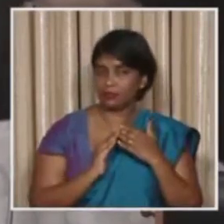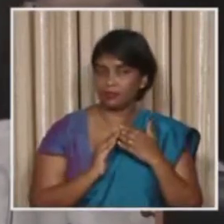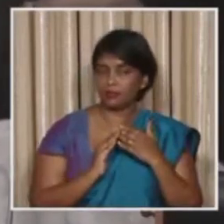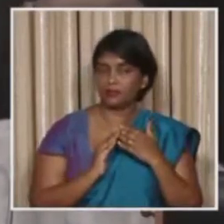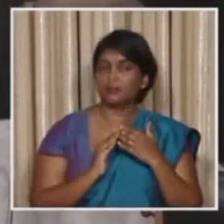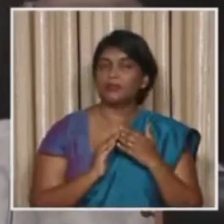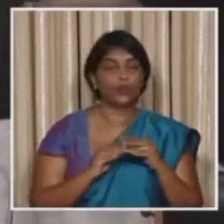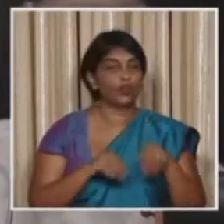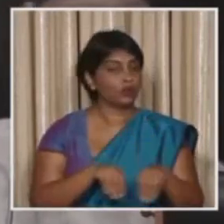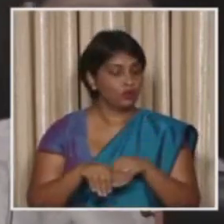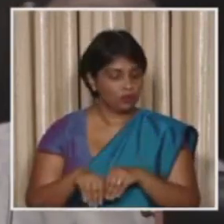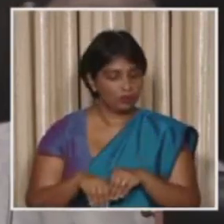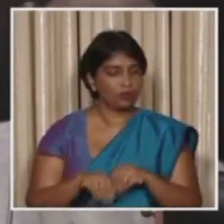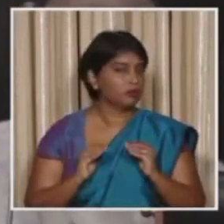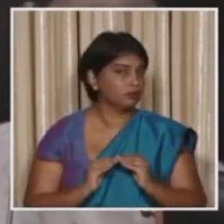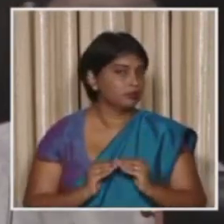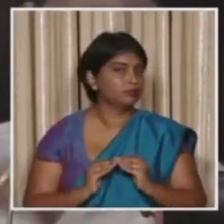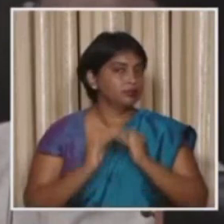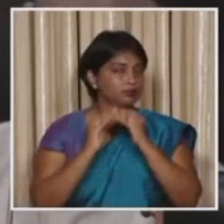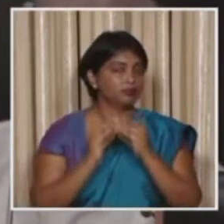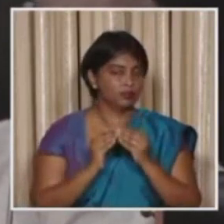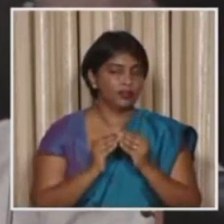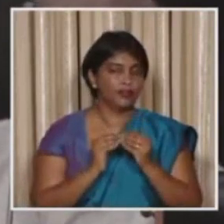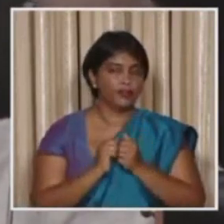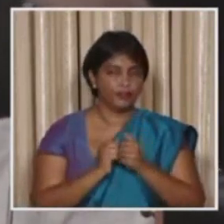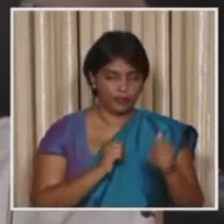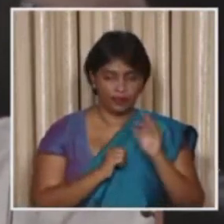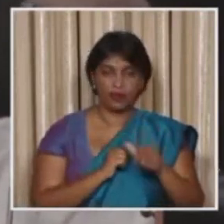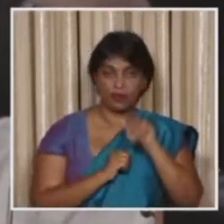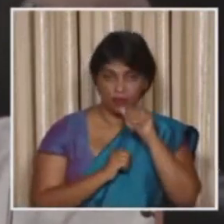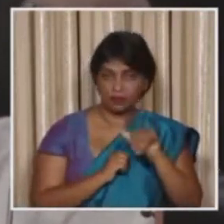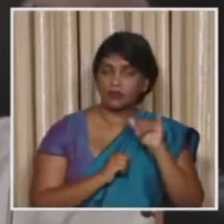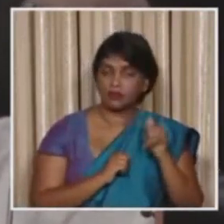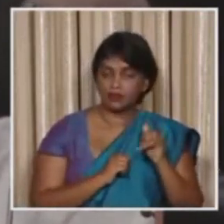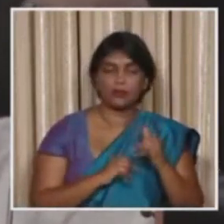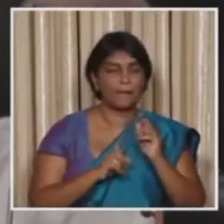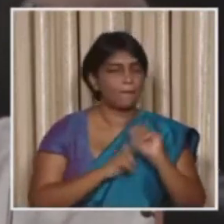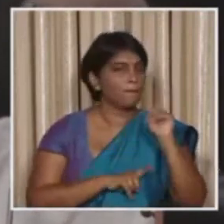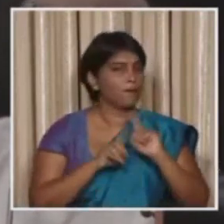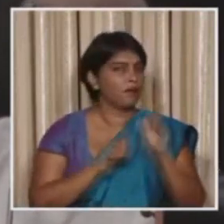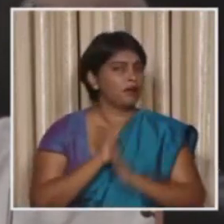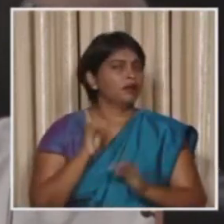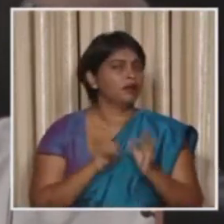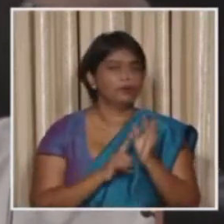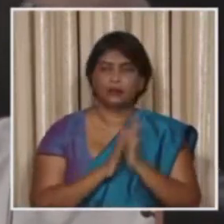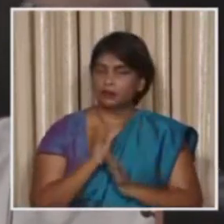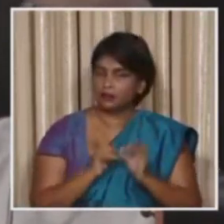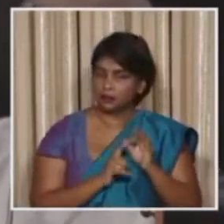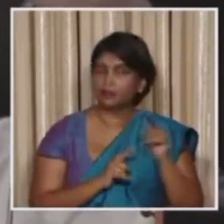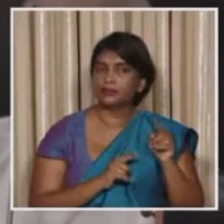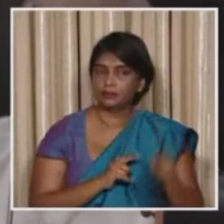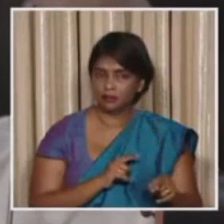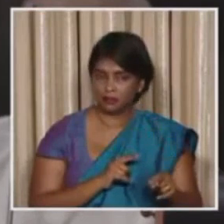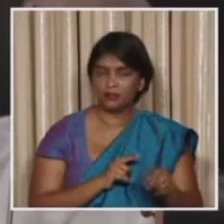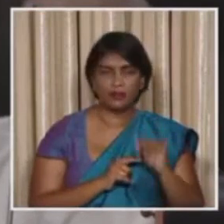agriculture pursuits. I hope that some of the honourable members of parliament who continue a misplaced refrain of the government purportedly selling out